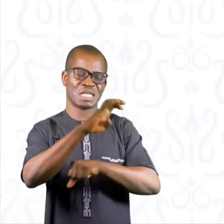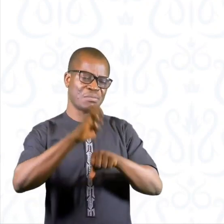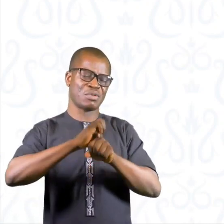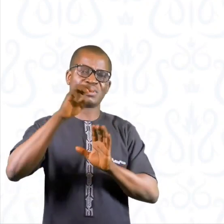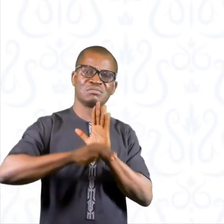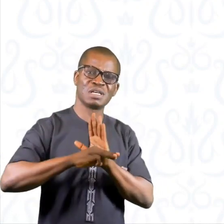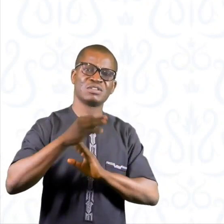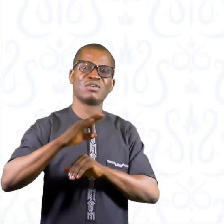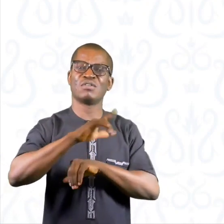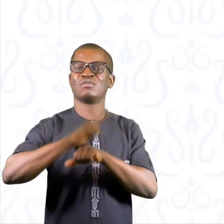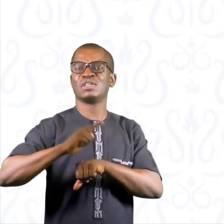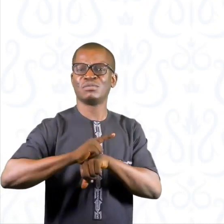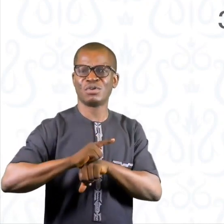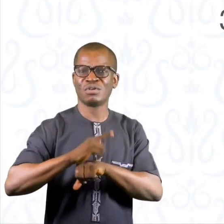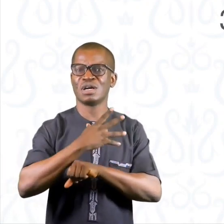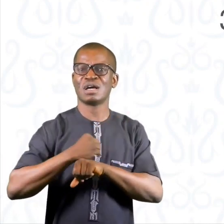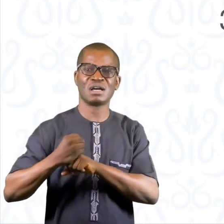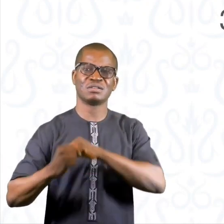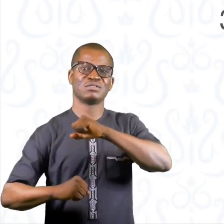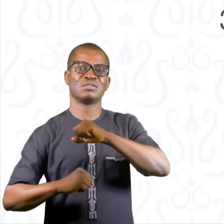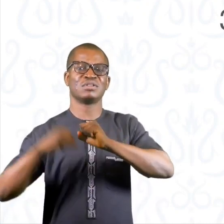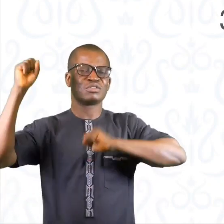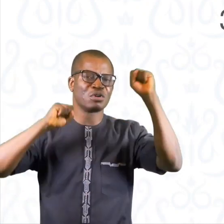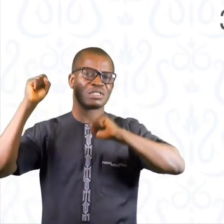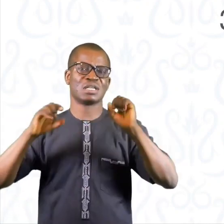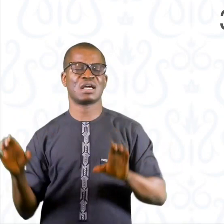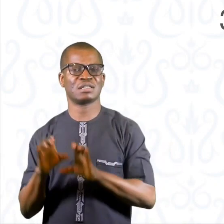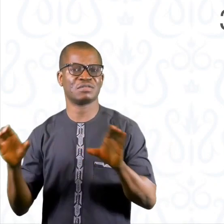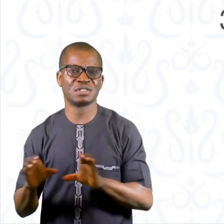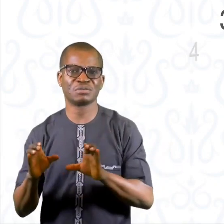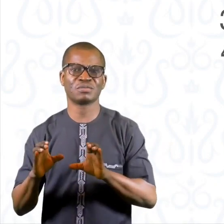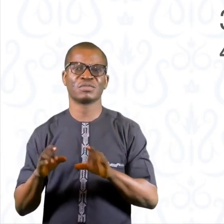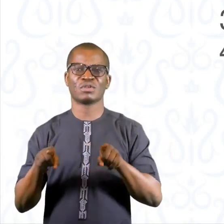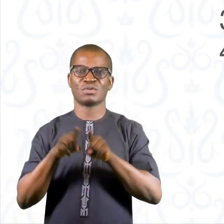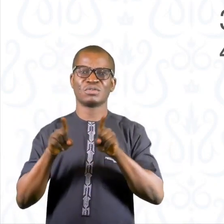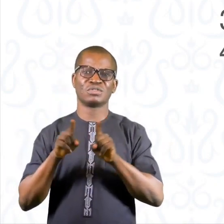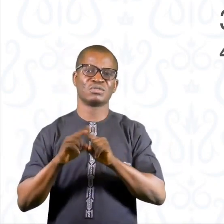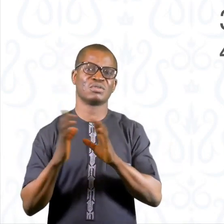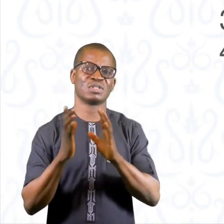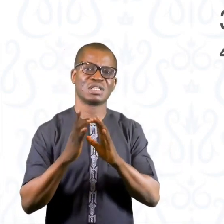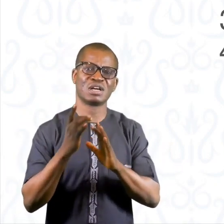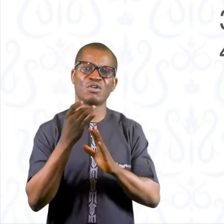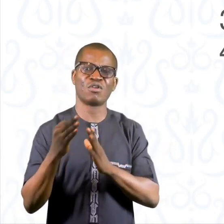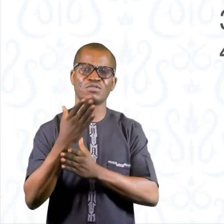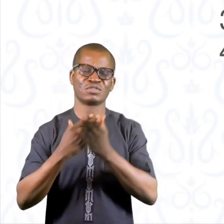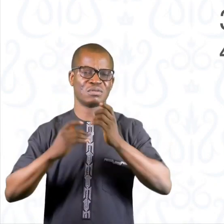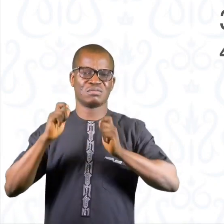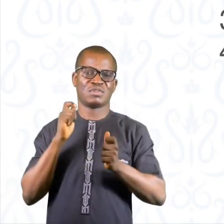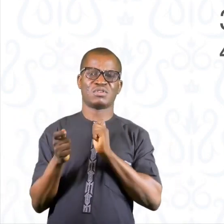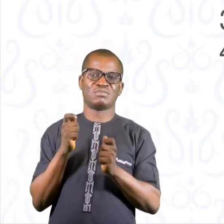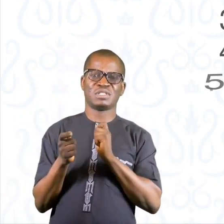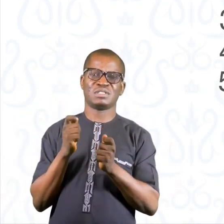2. Recruitment of labor, 3. Sporting activities, 4. Cultural and musical excursion